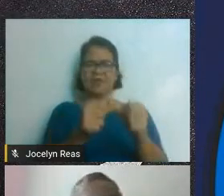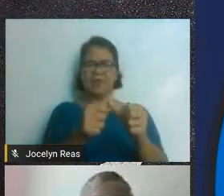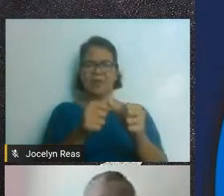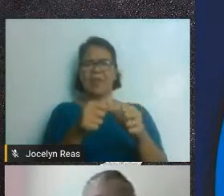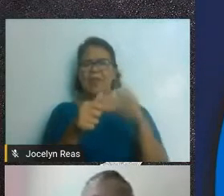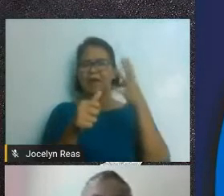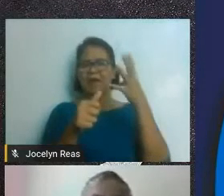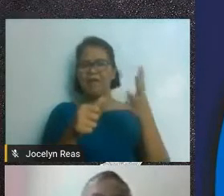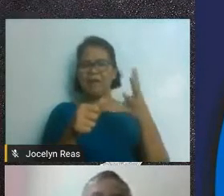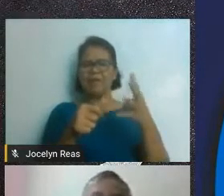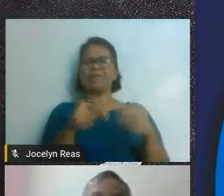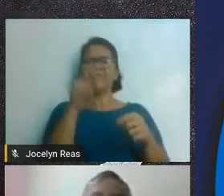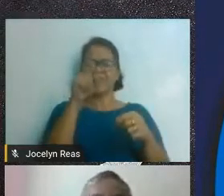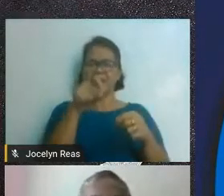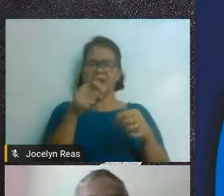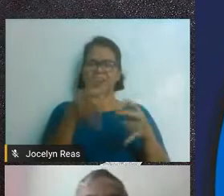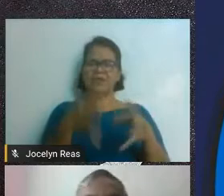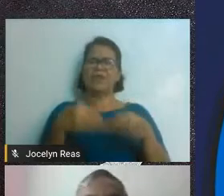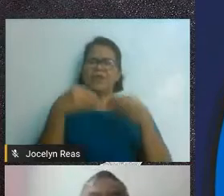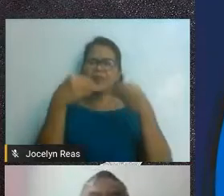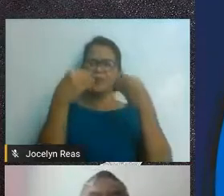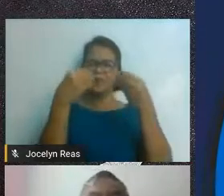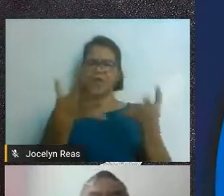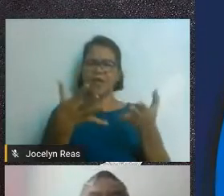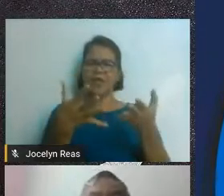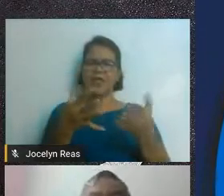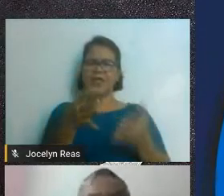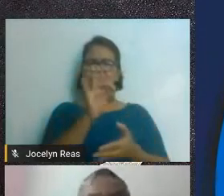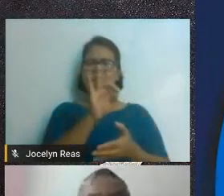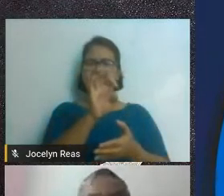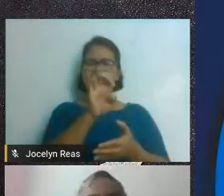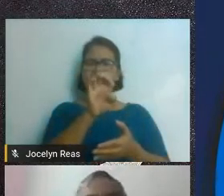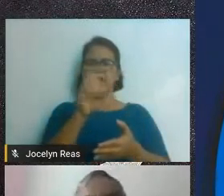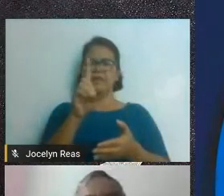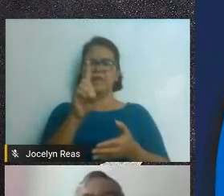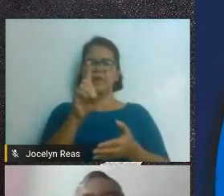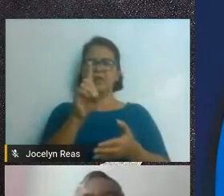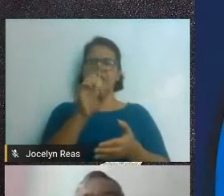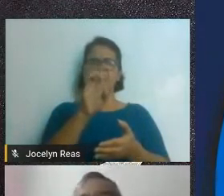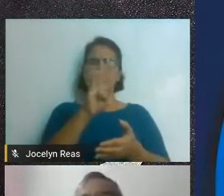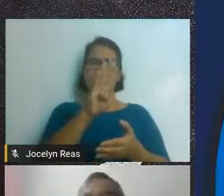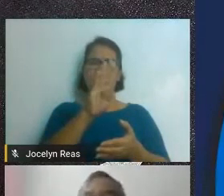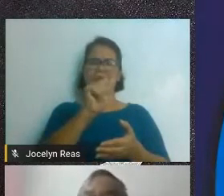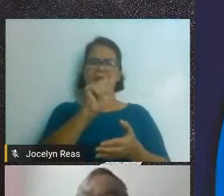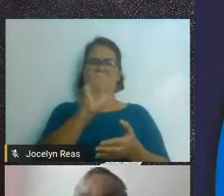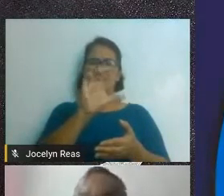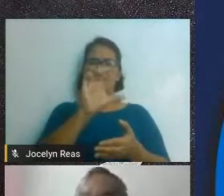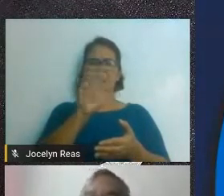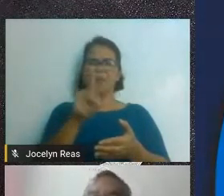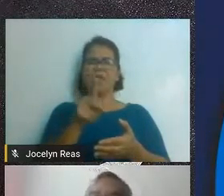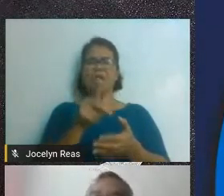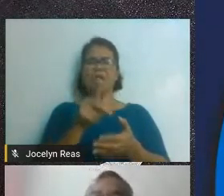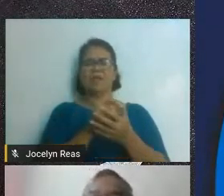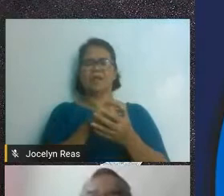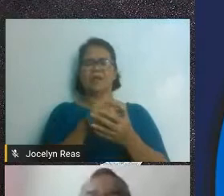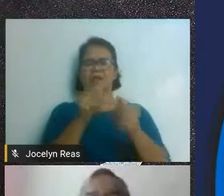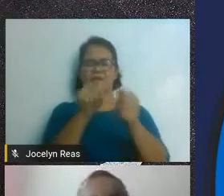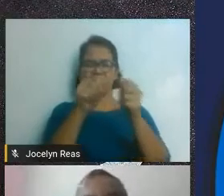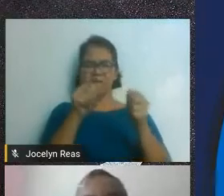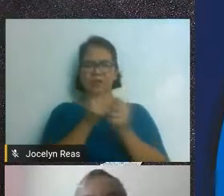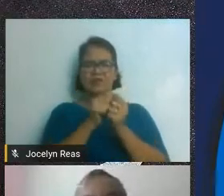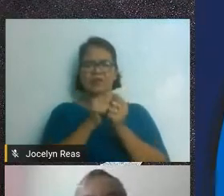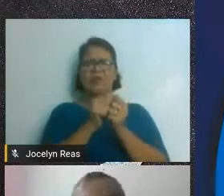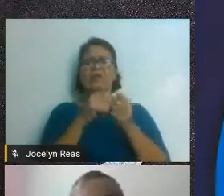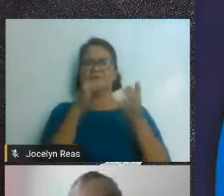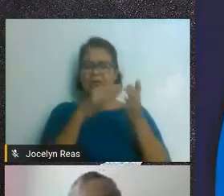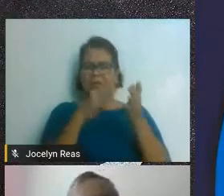why may mga checkpoints. And we will, pang-lima nga is, students can do self-assessment and reflection and goal